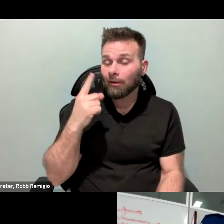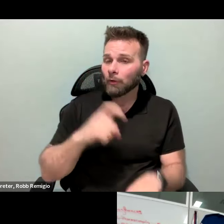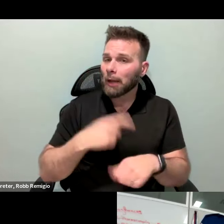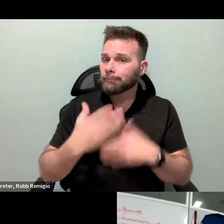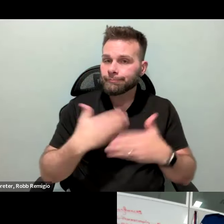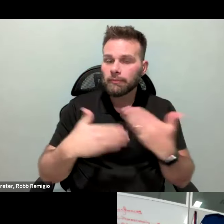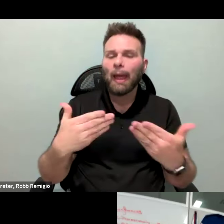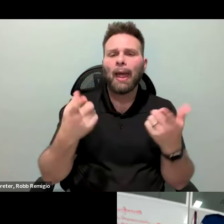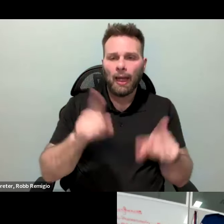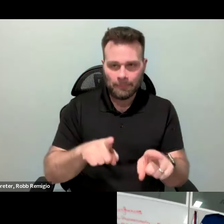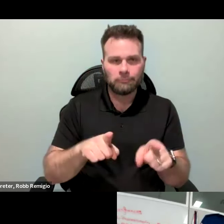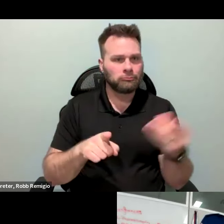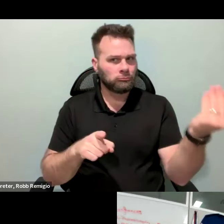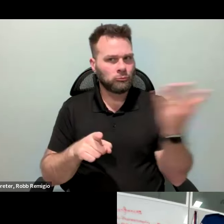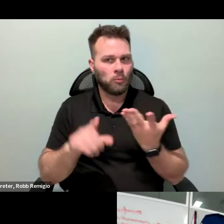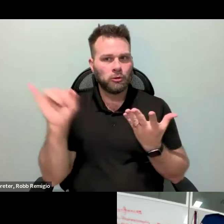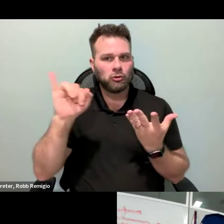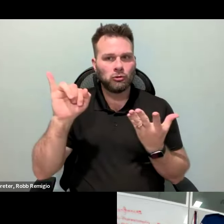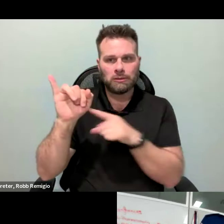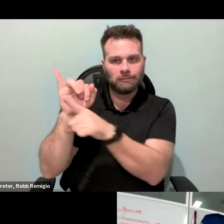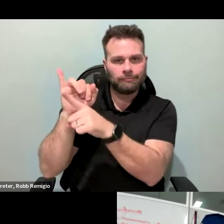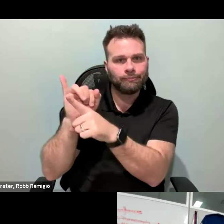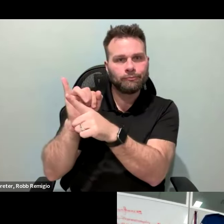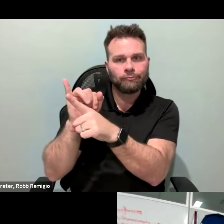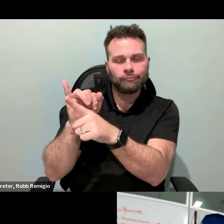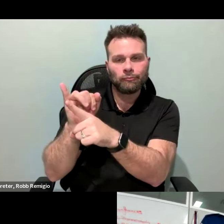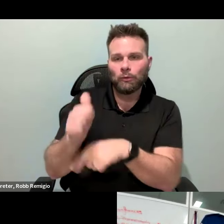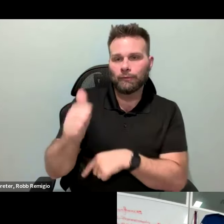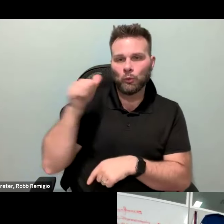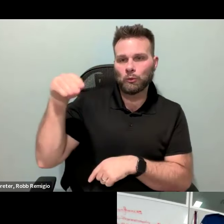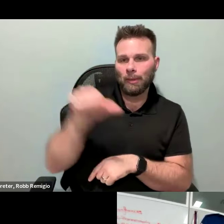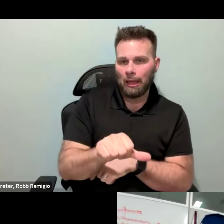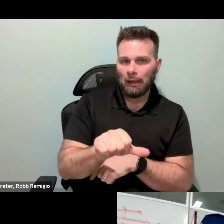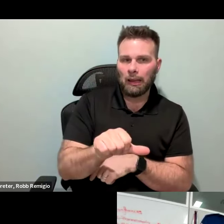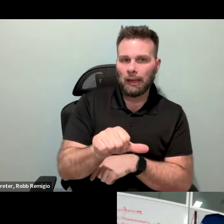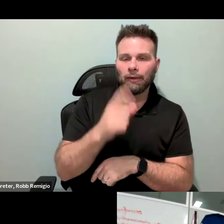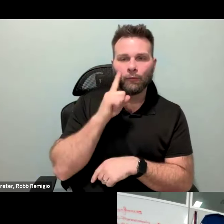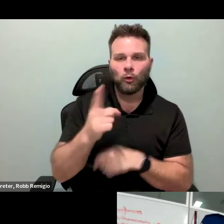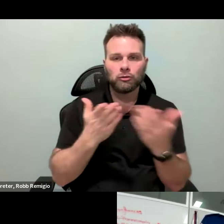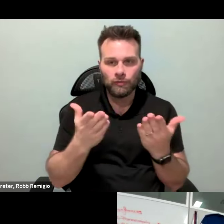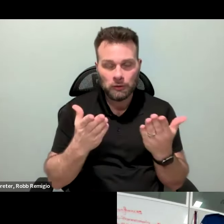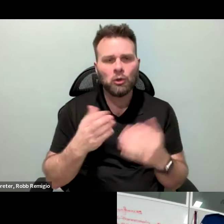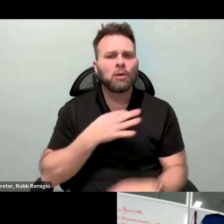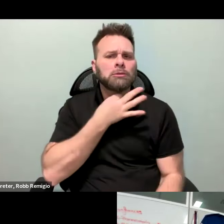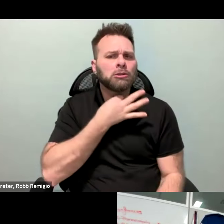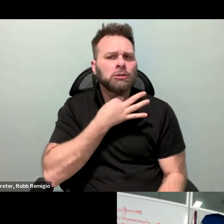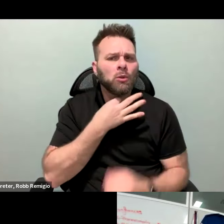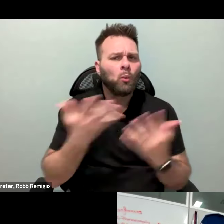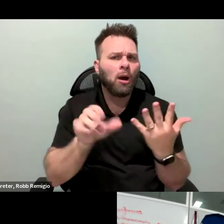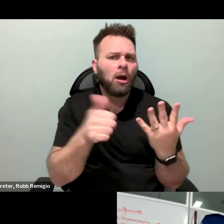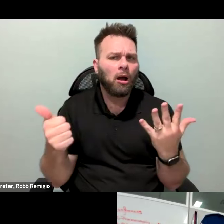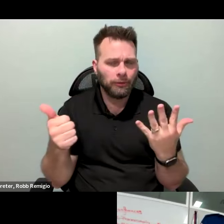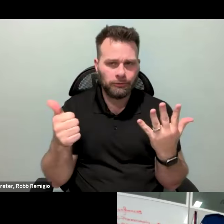cover for her to have the service. So I was just wondering, is there other place that accept like